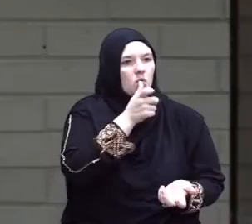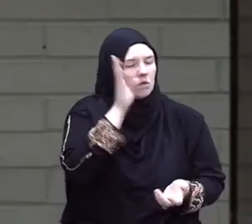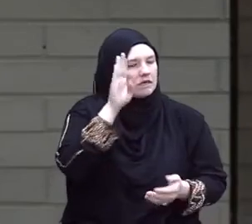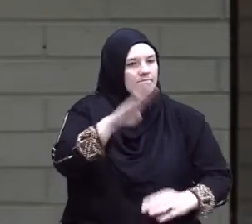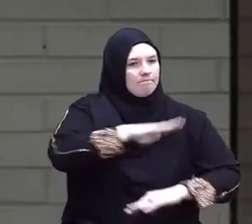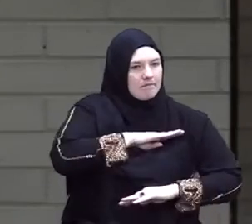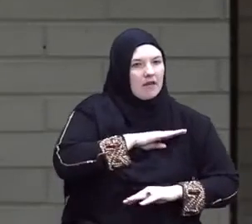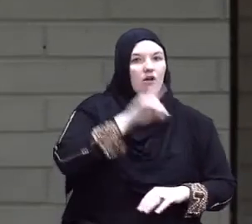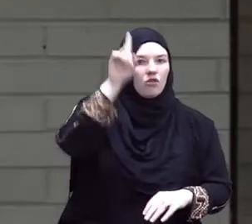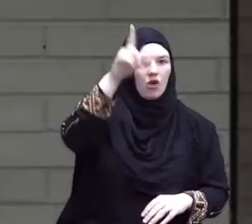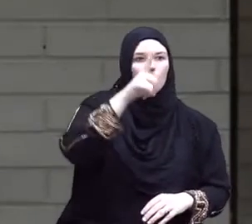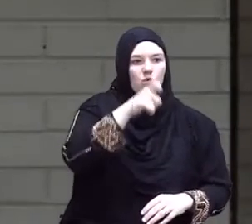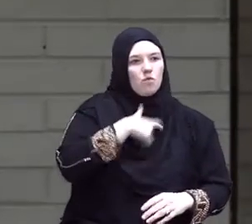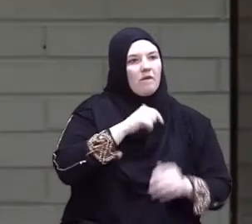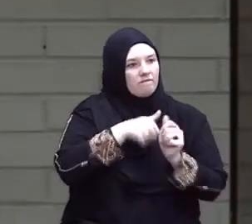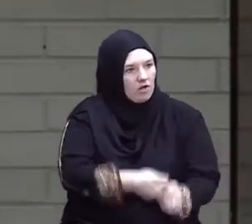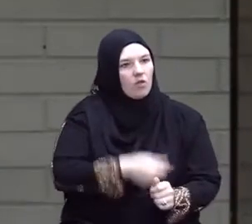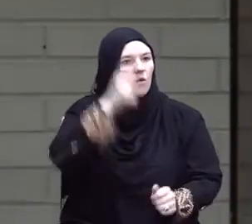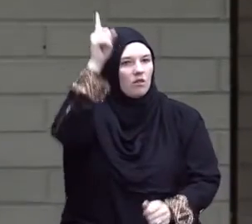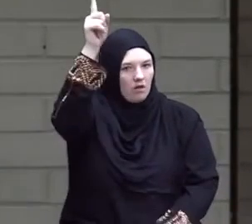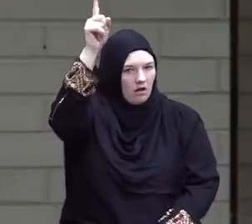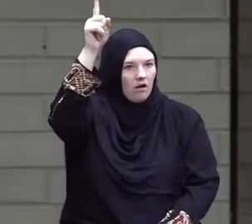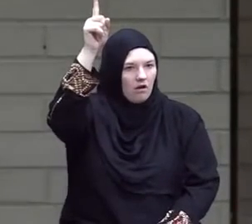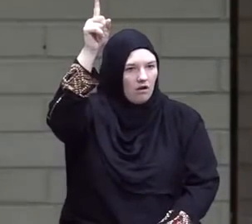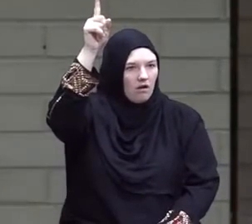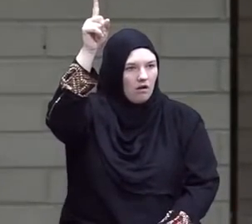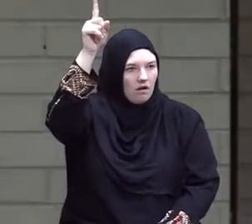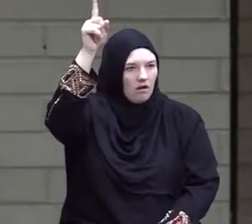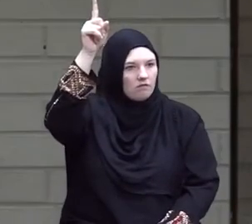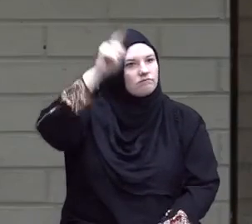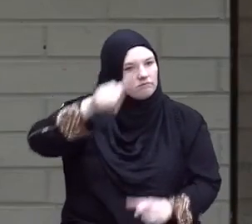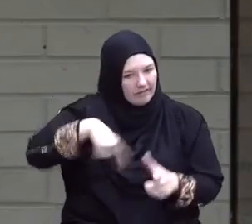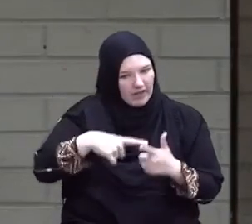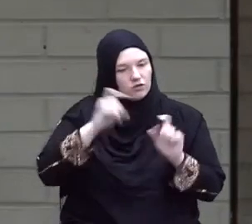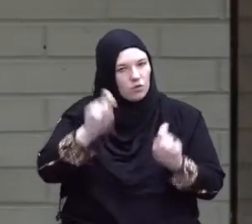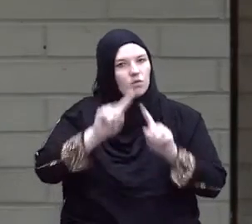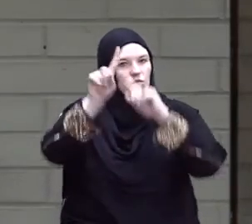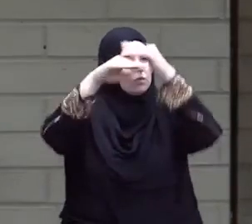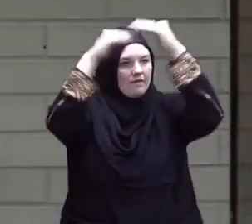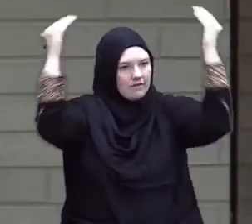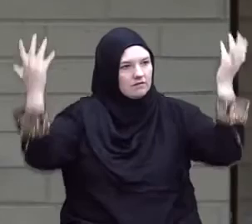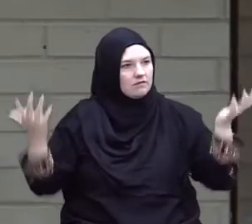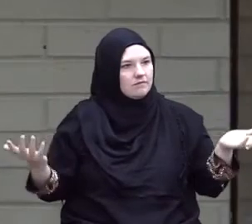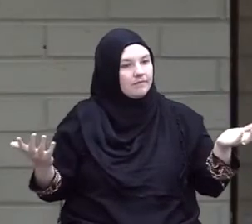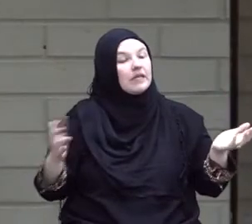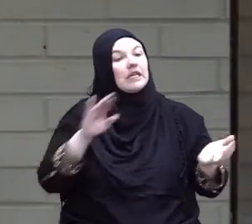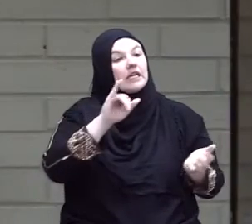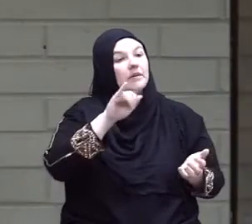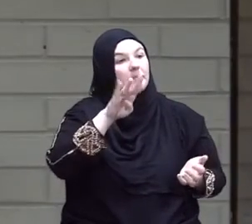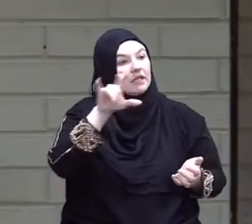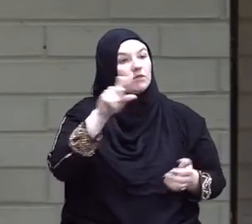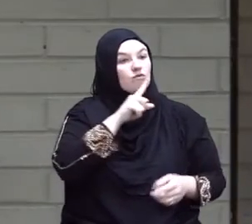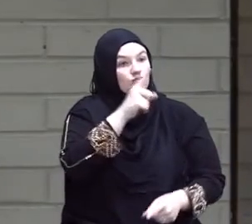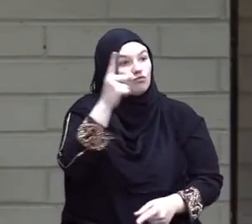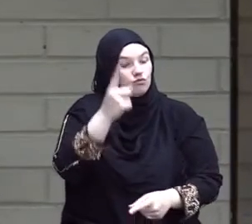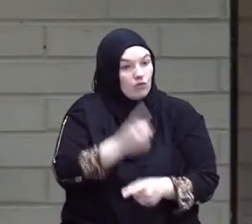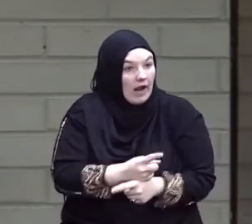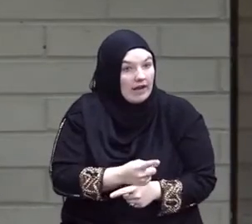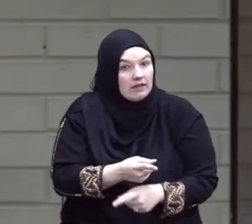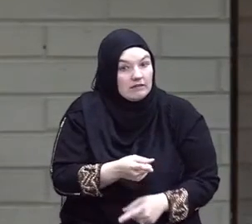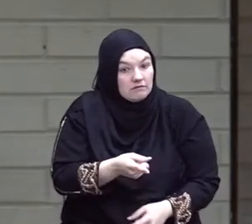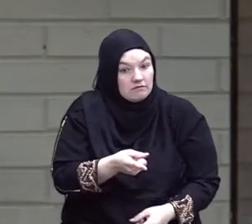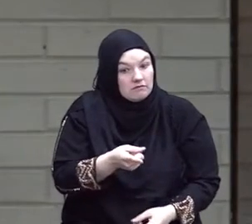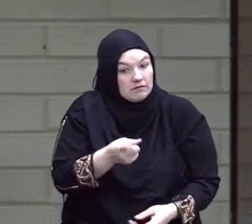going to please Allah? Who is going to be obedient? It's an open competition. So Iblis was right